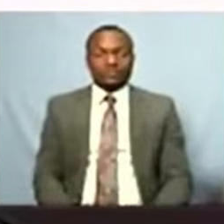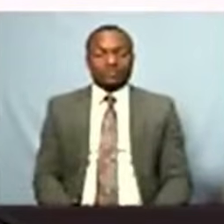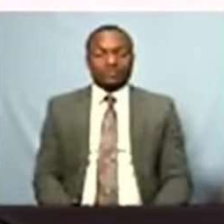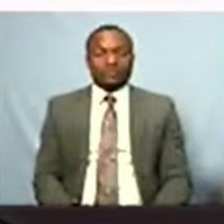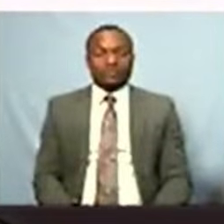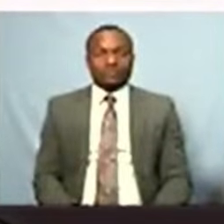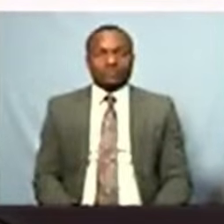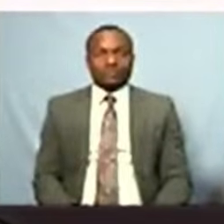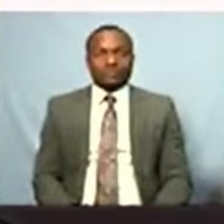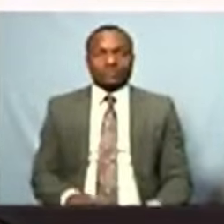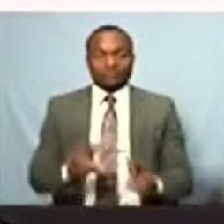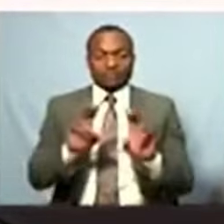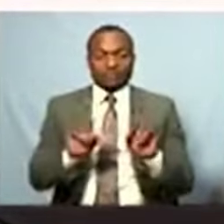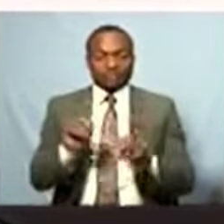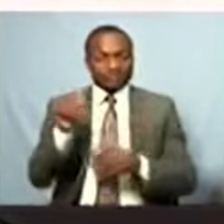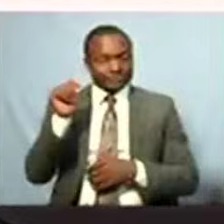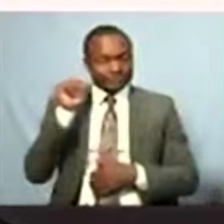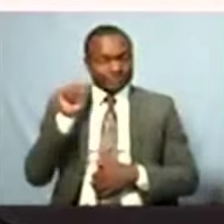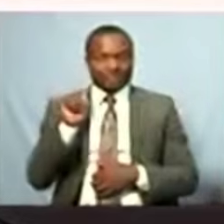there.